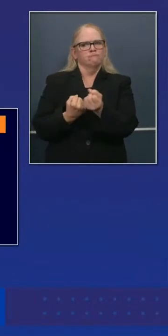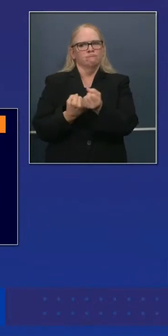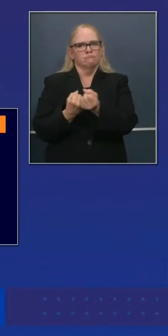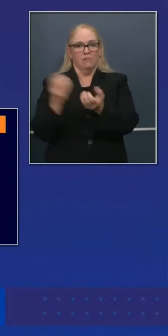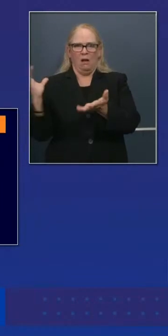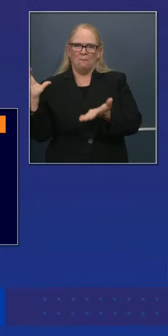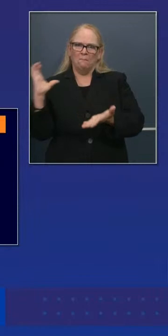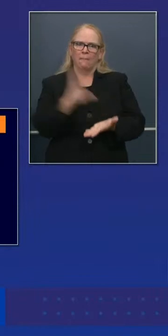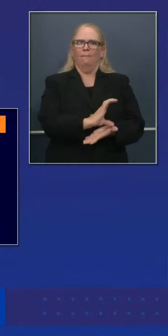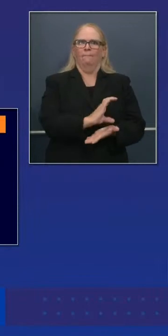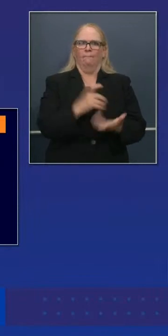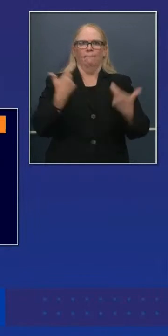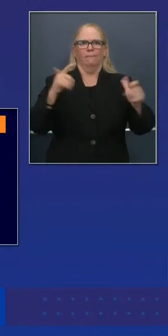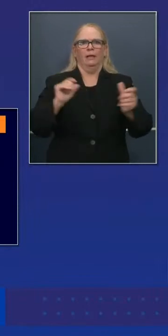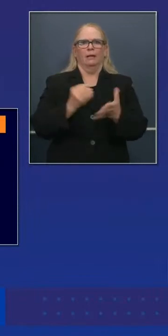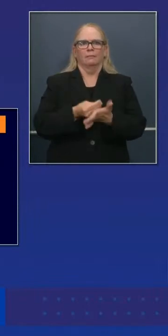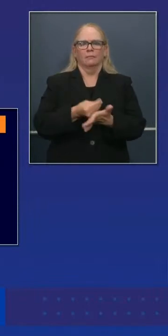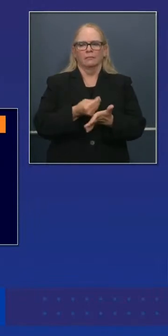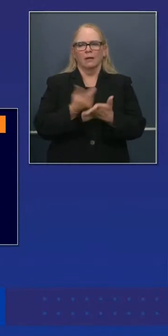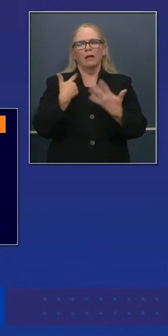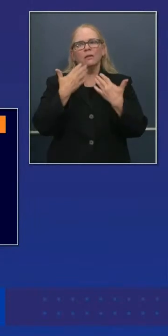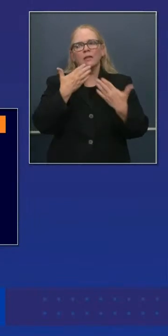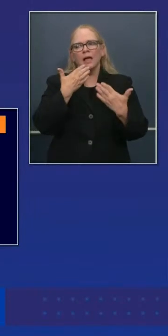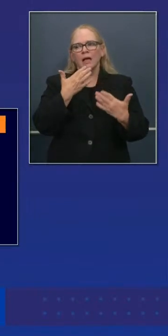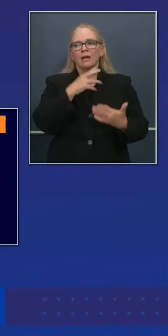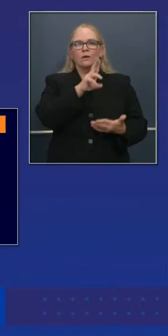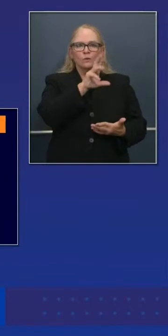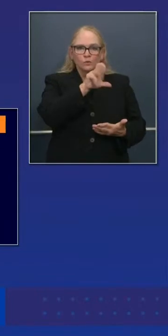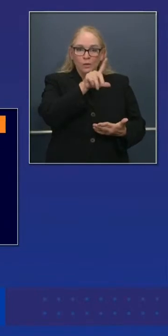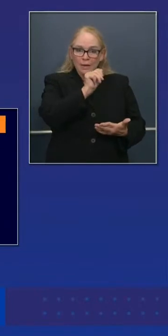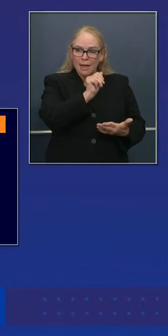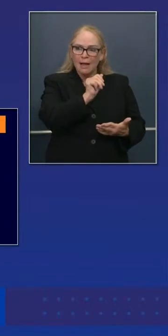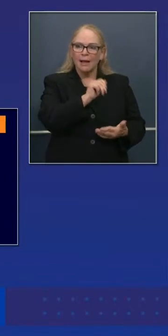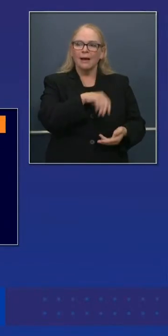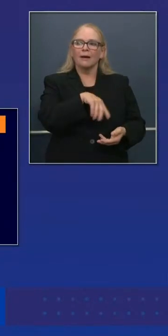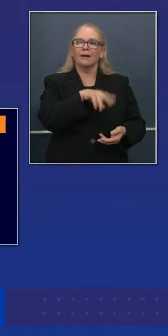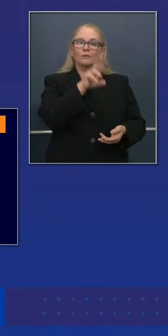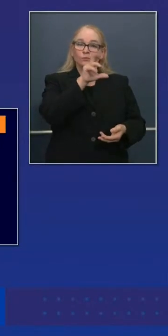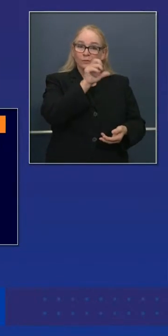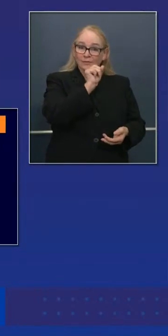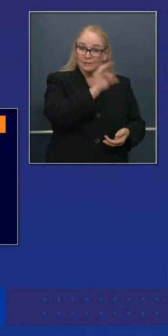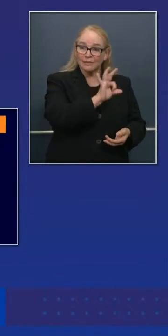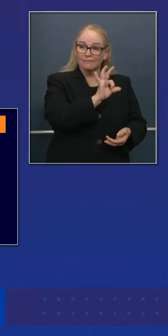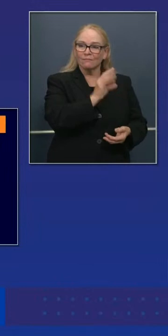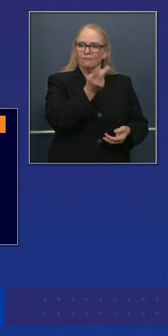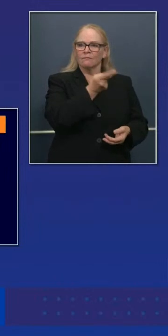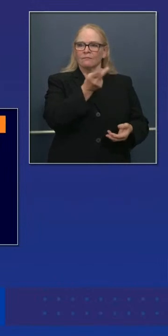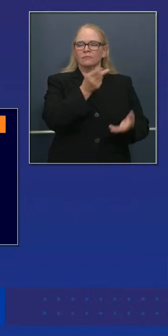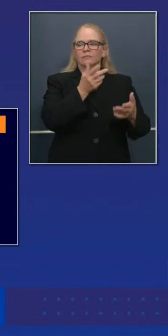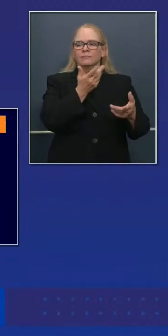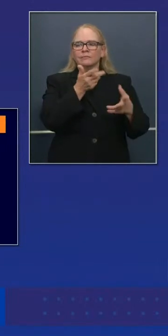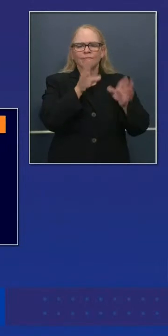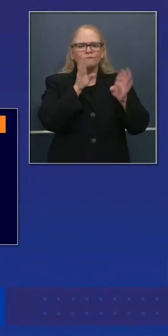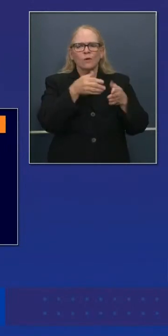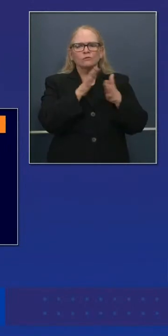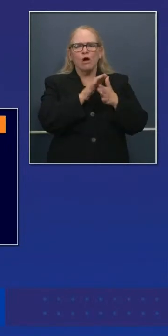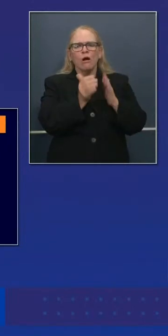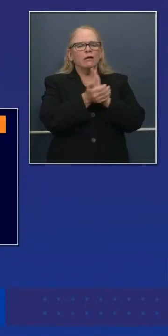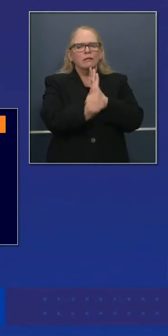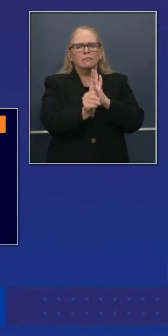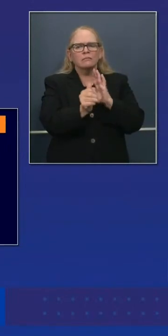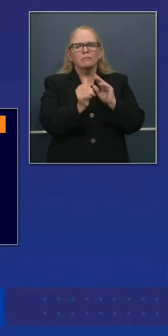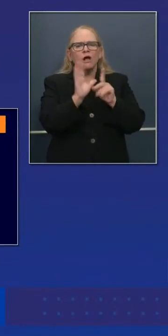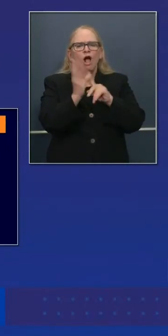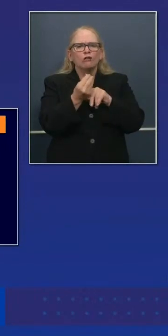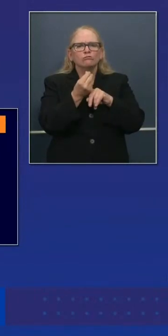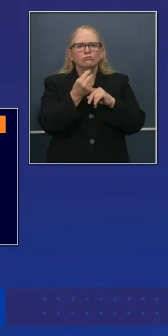and UCLA to focus even more granularly on cultural humility, on cultural competency efforts. That's part